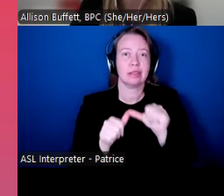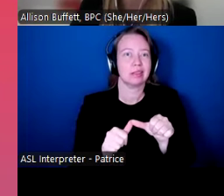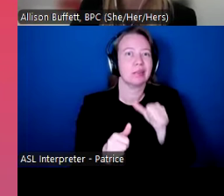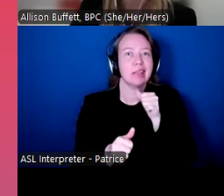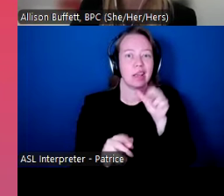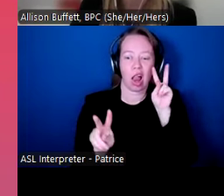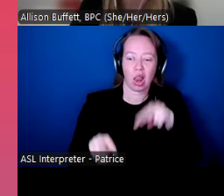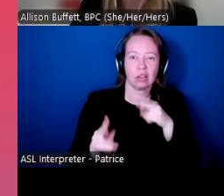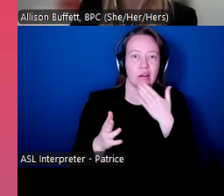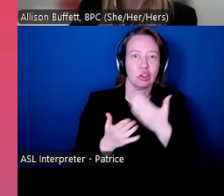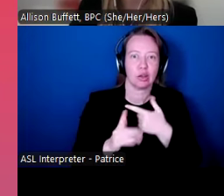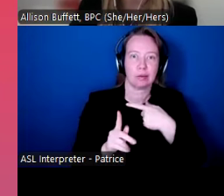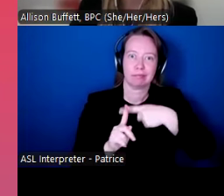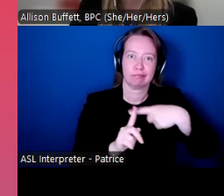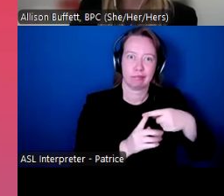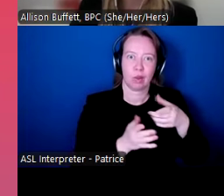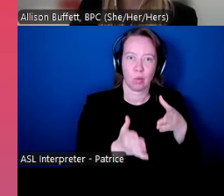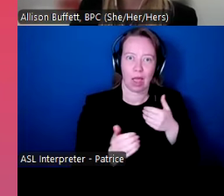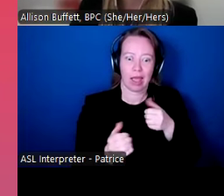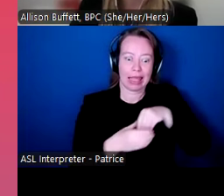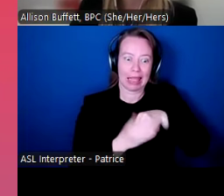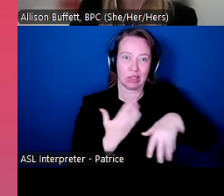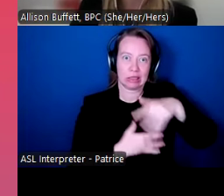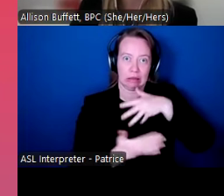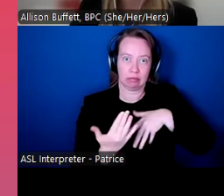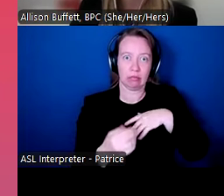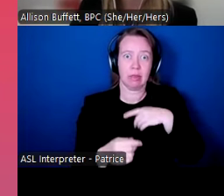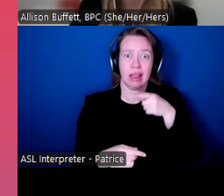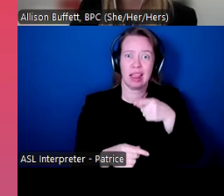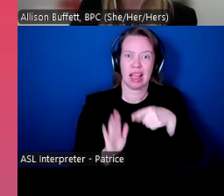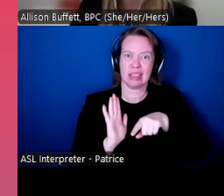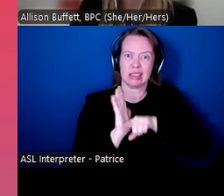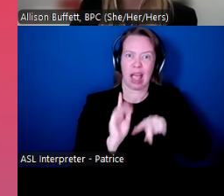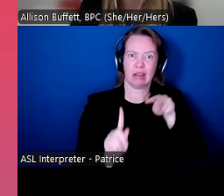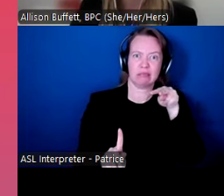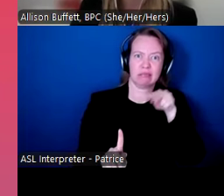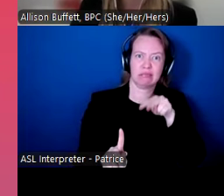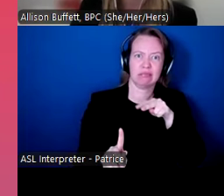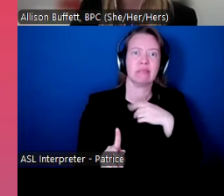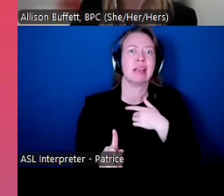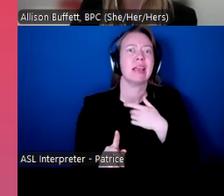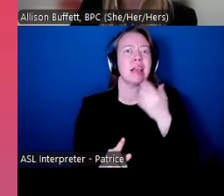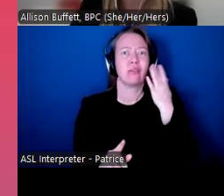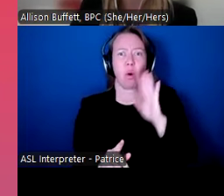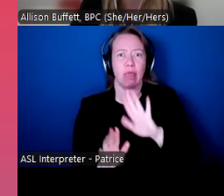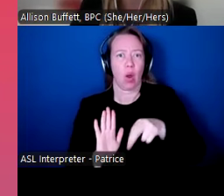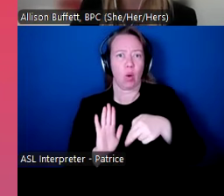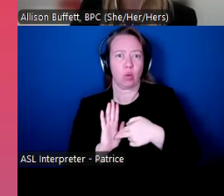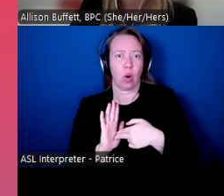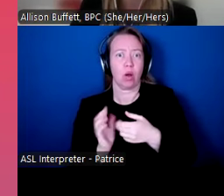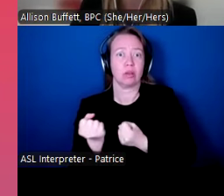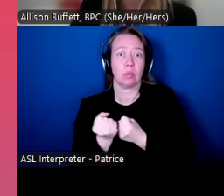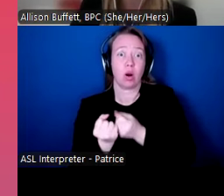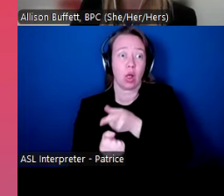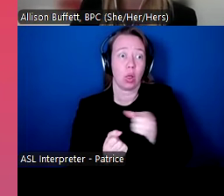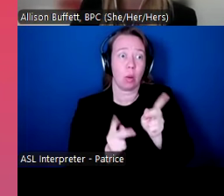our society. This under-recognition is despite the vital role direct care professionals play in supporting individuals with